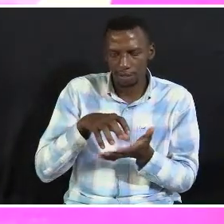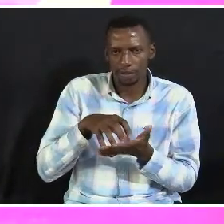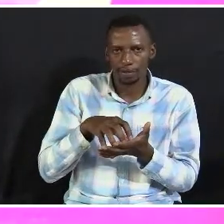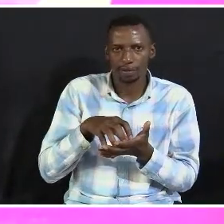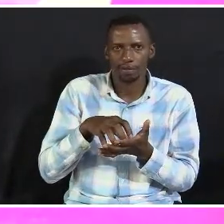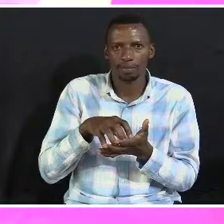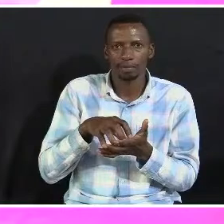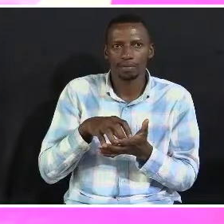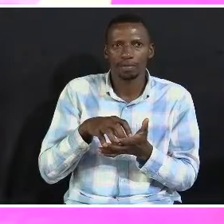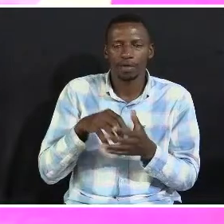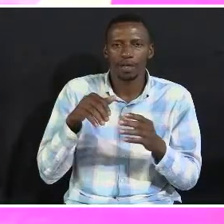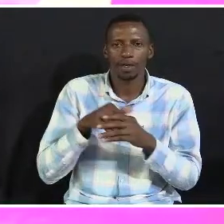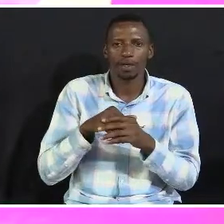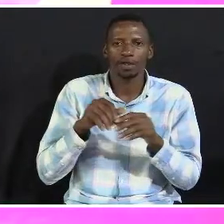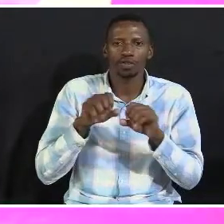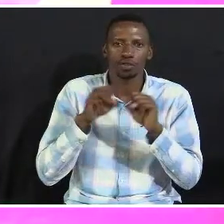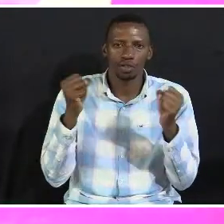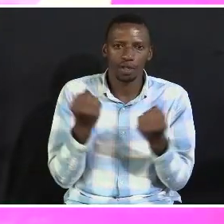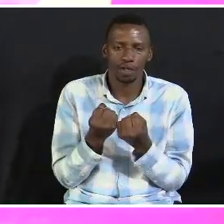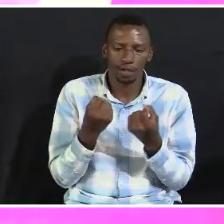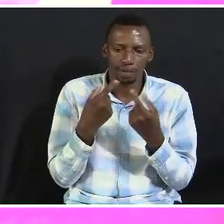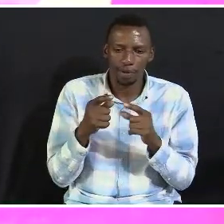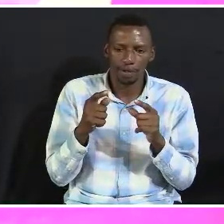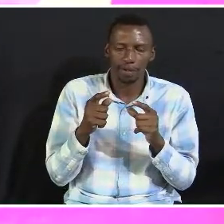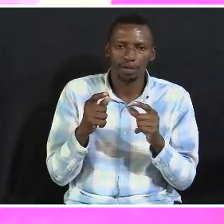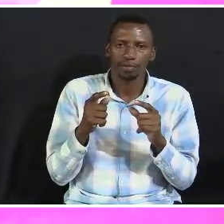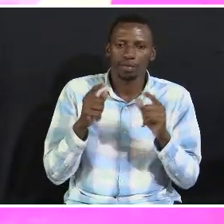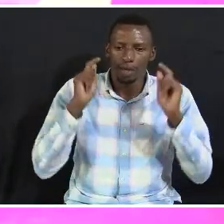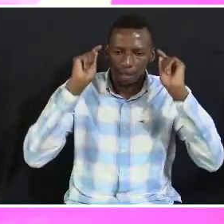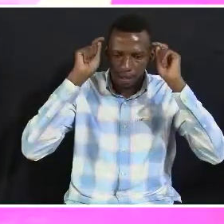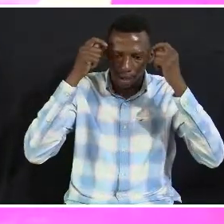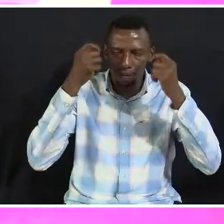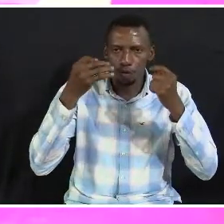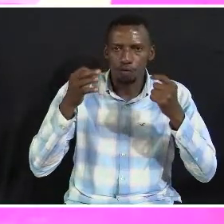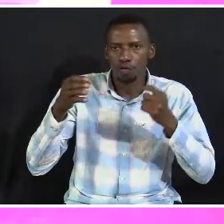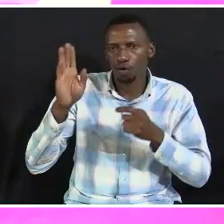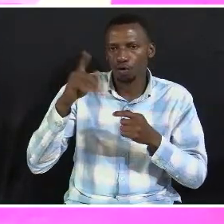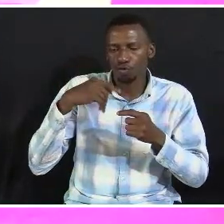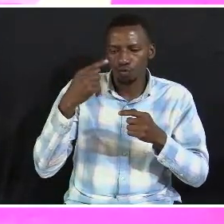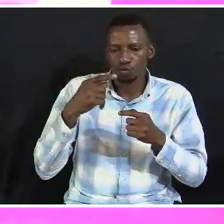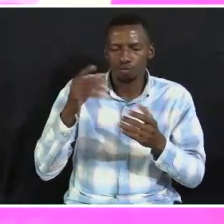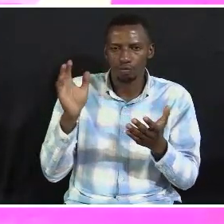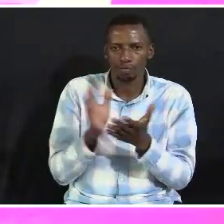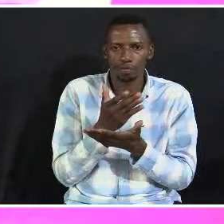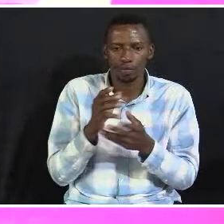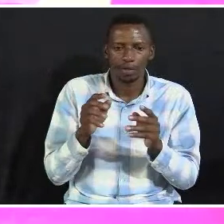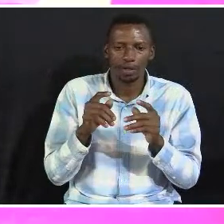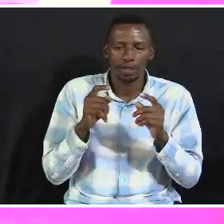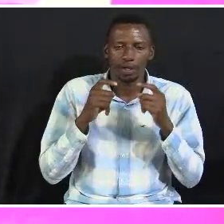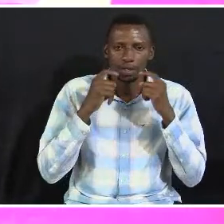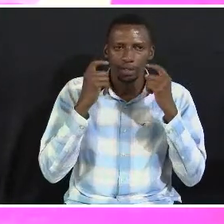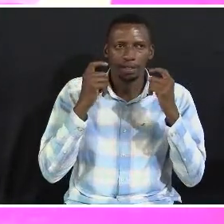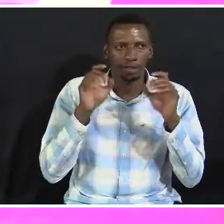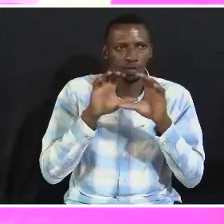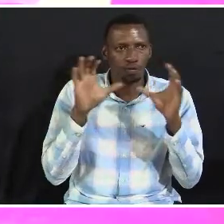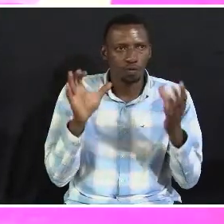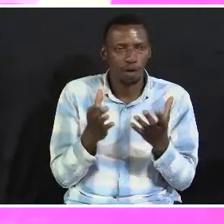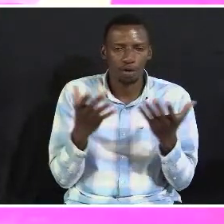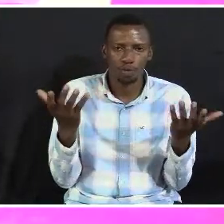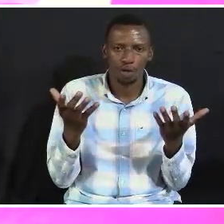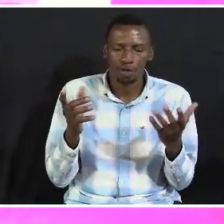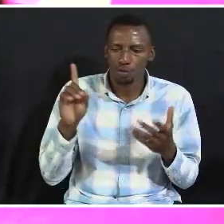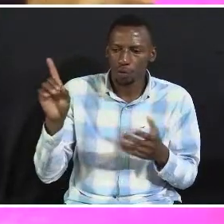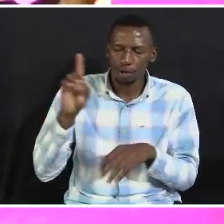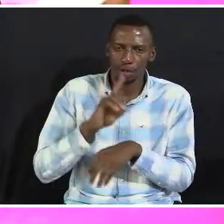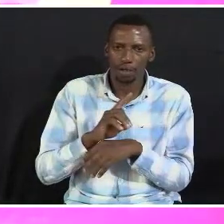where is the Lamb of God who takes away the sin of the world? One day, some two men were arguing.